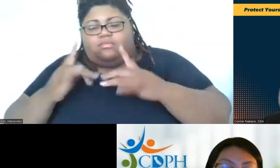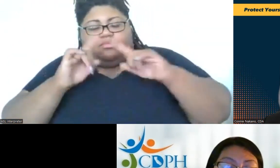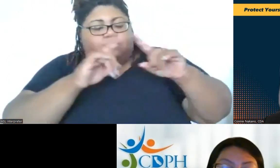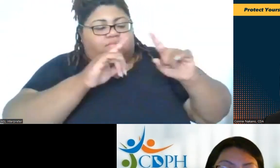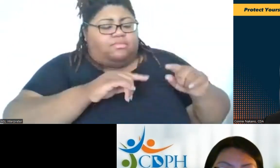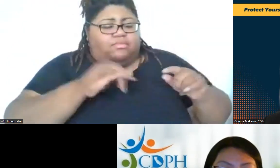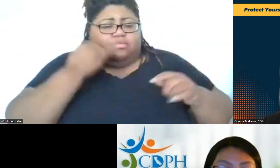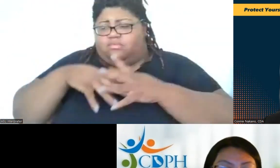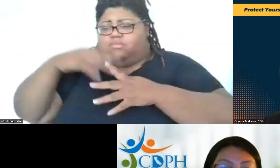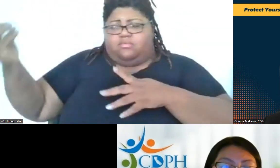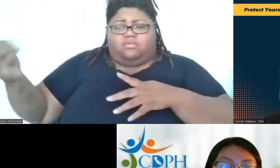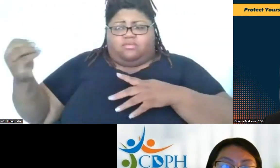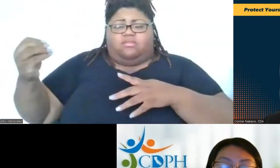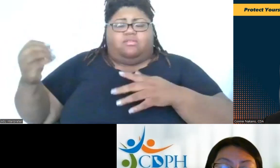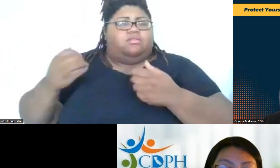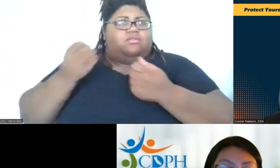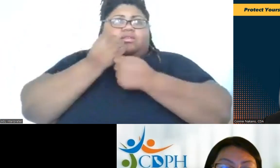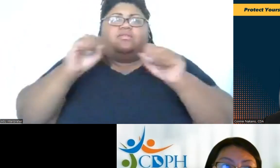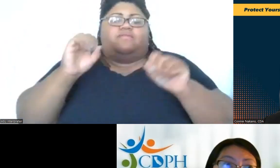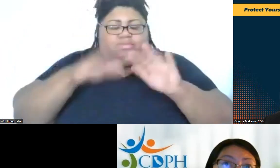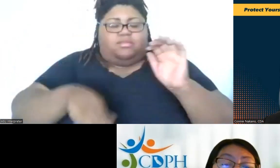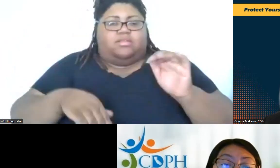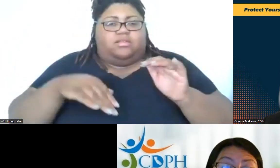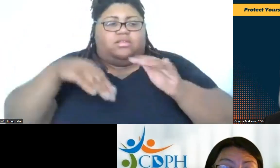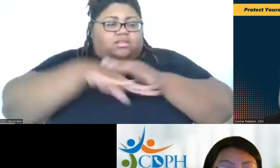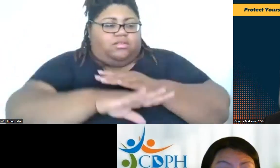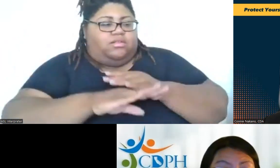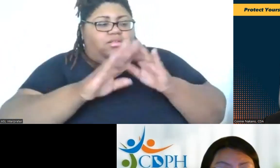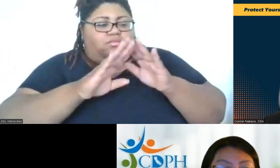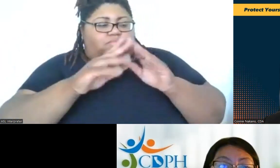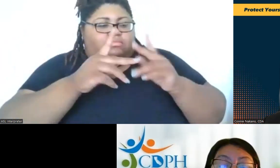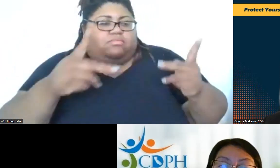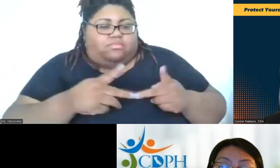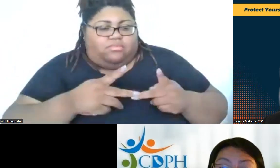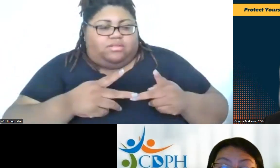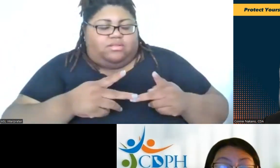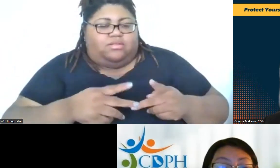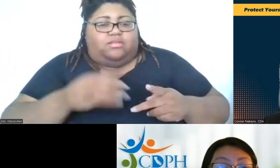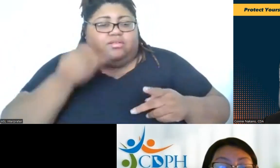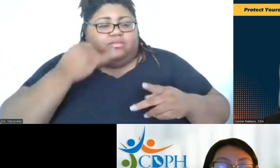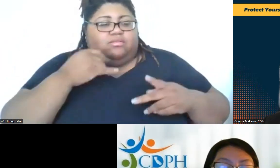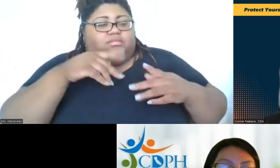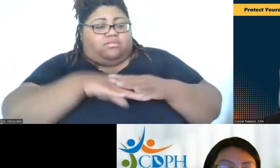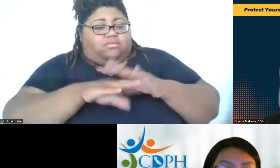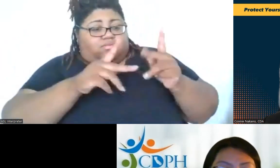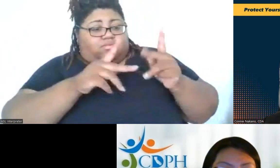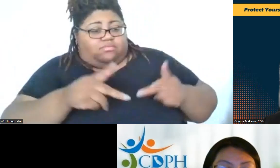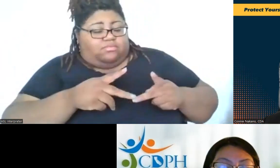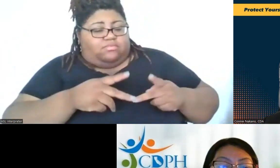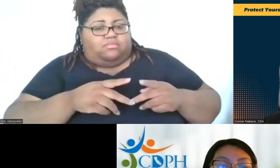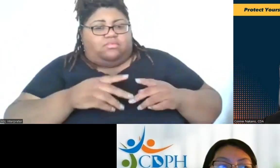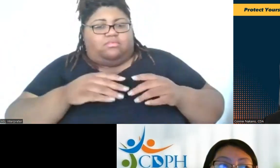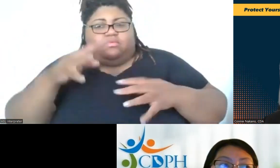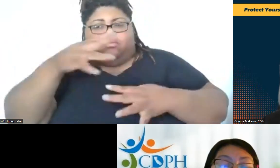always much, much safer than indoors. And if you are indoors, then increasing ventilation, opening the doors and the windows to the extent that it's